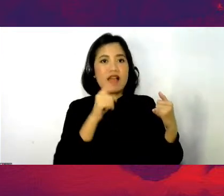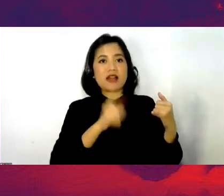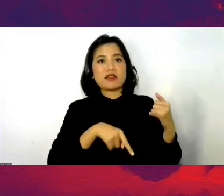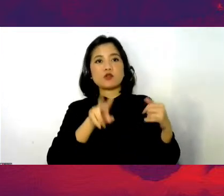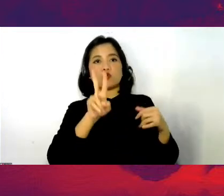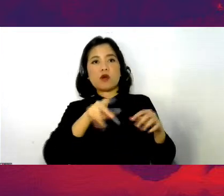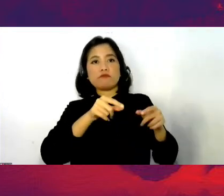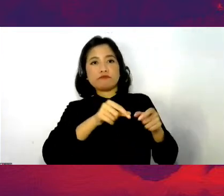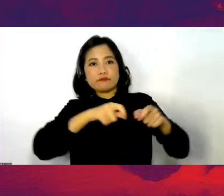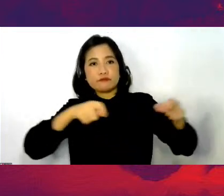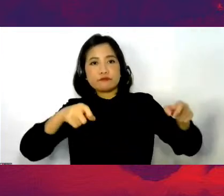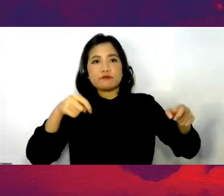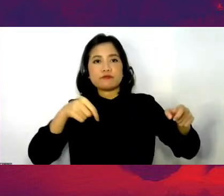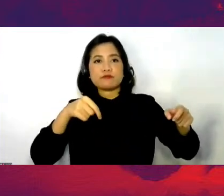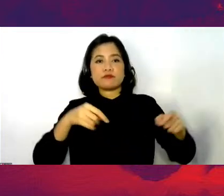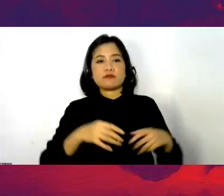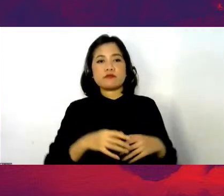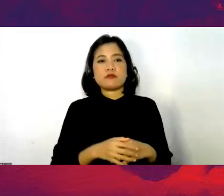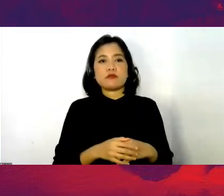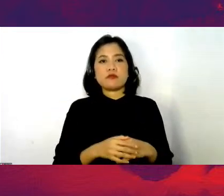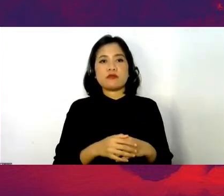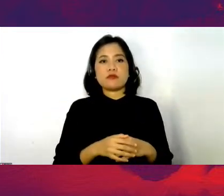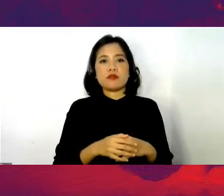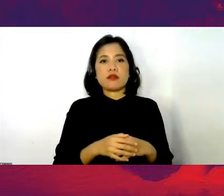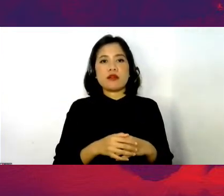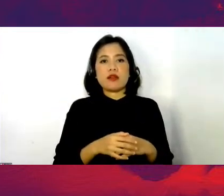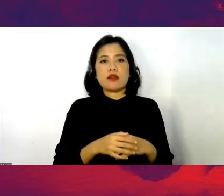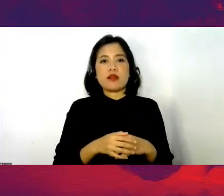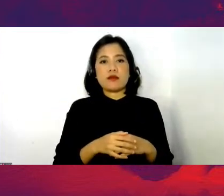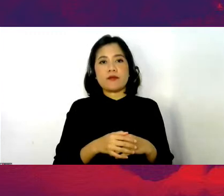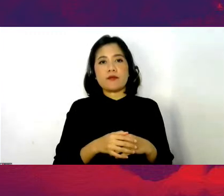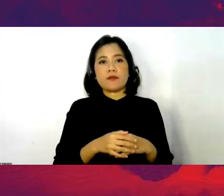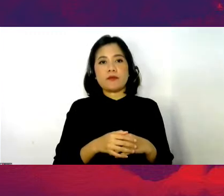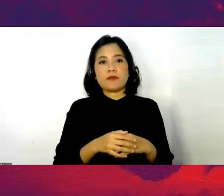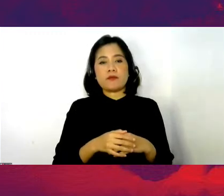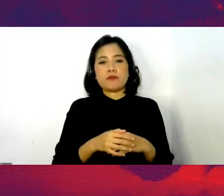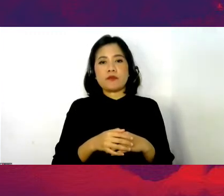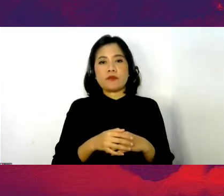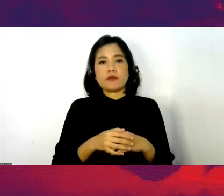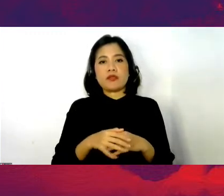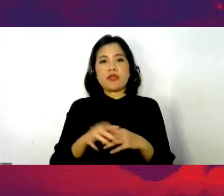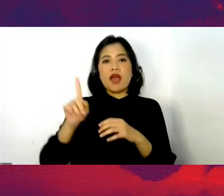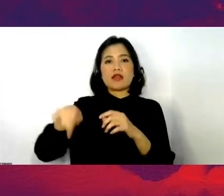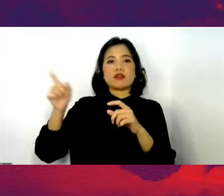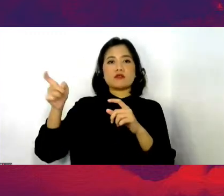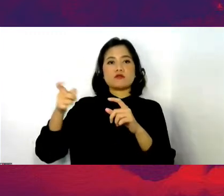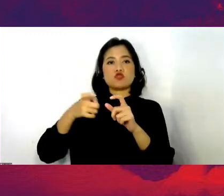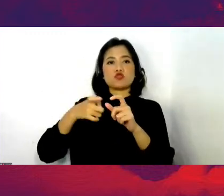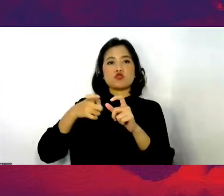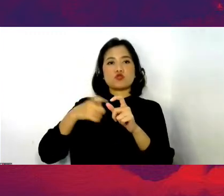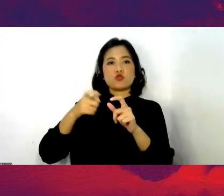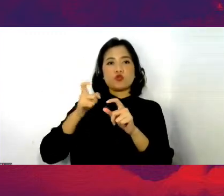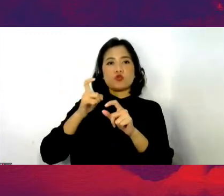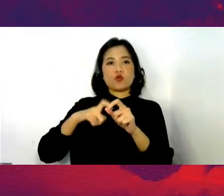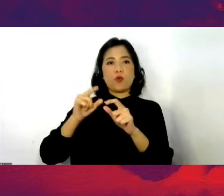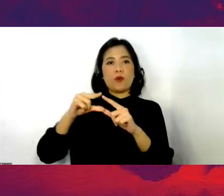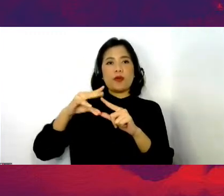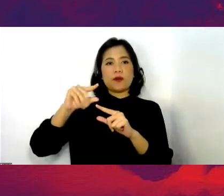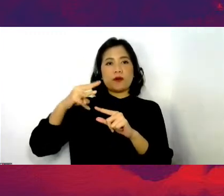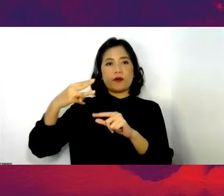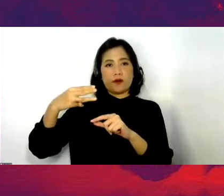with 0 stays at 0. So you have an average of a bunch of 0 ones, where you have 1 for every